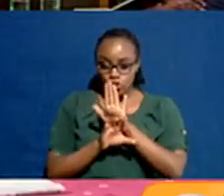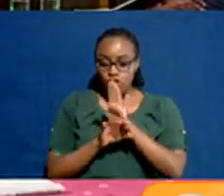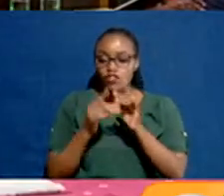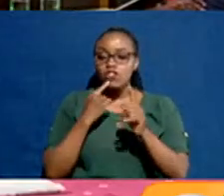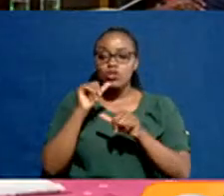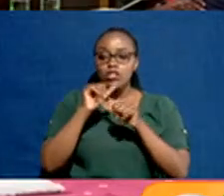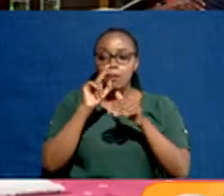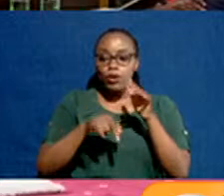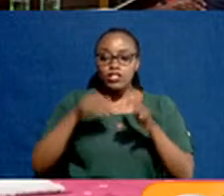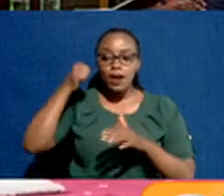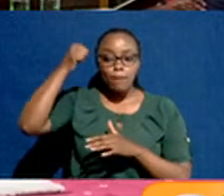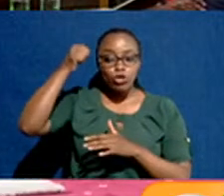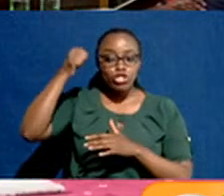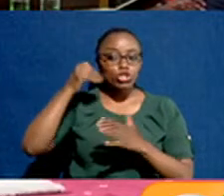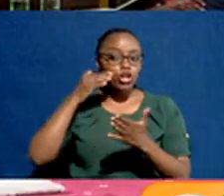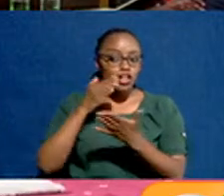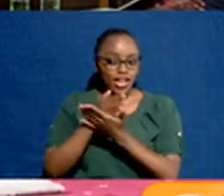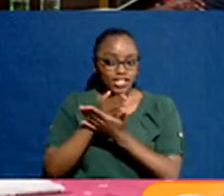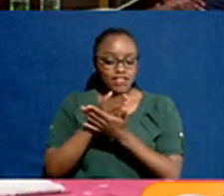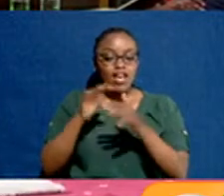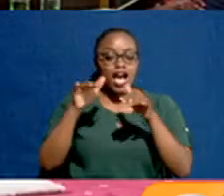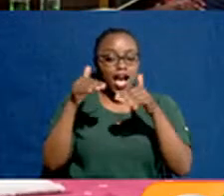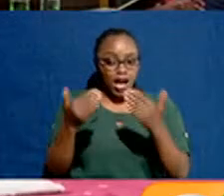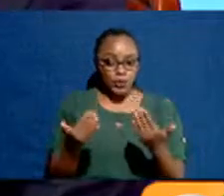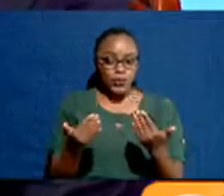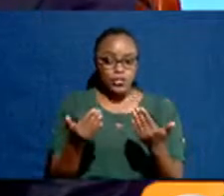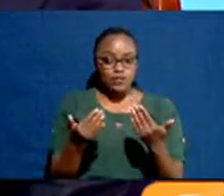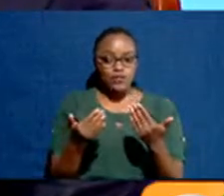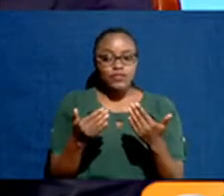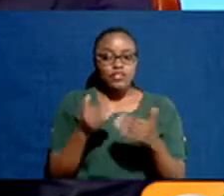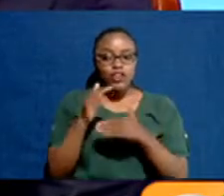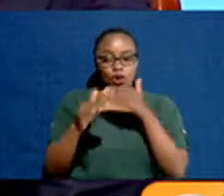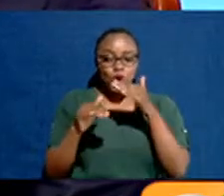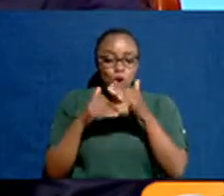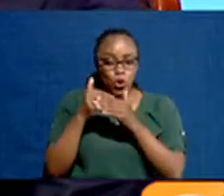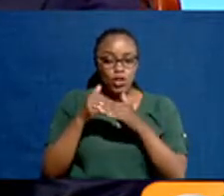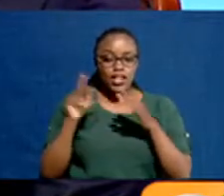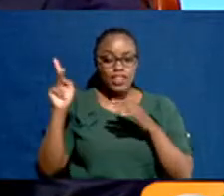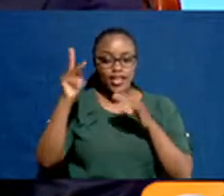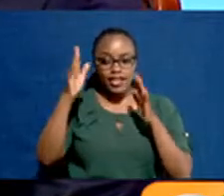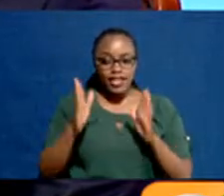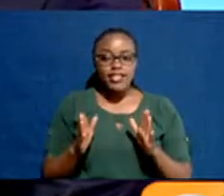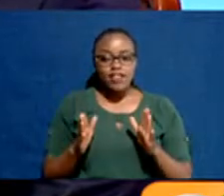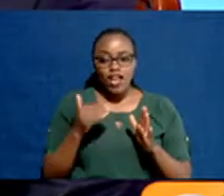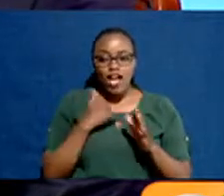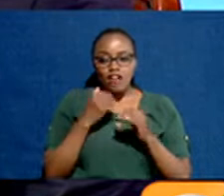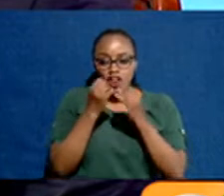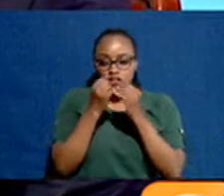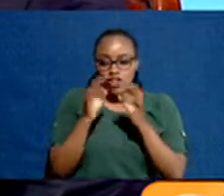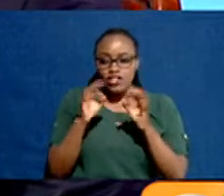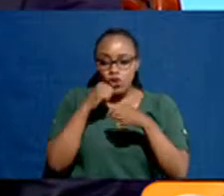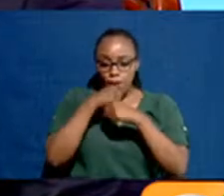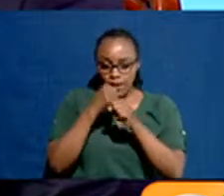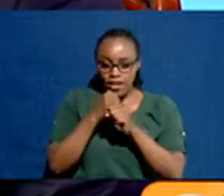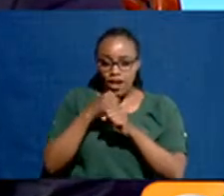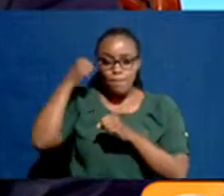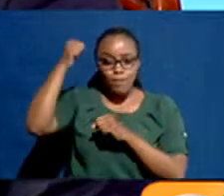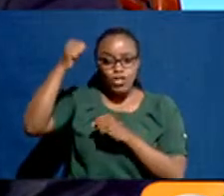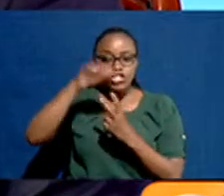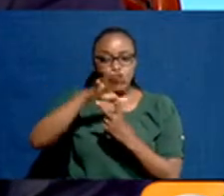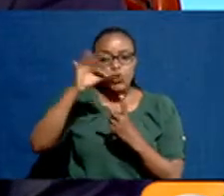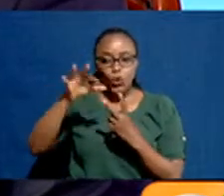talks about political rights in the sense that every citizen is free to make political choices. That